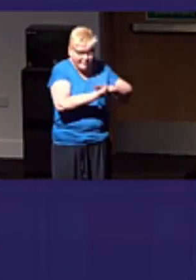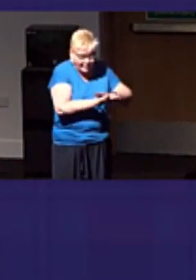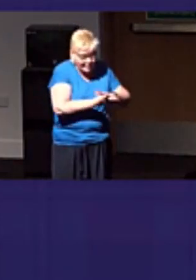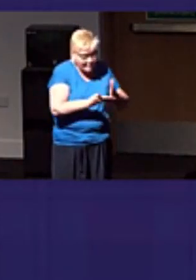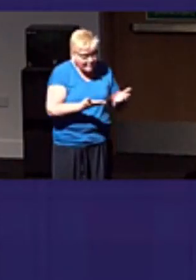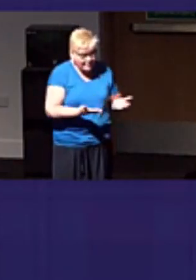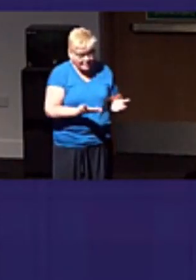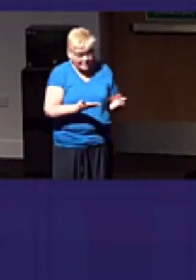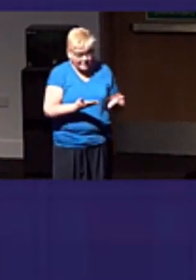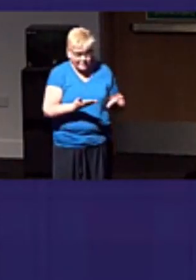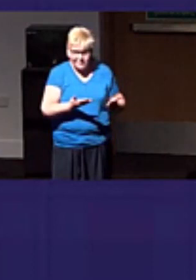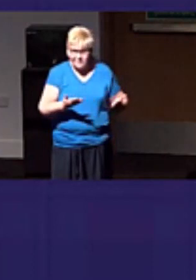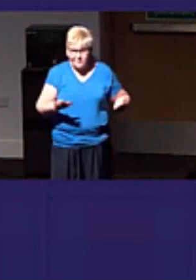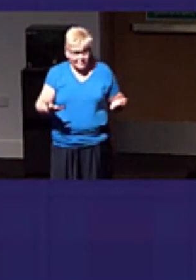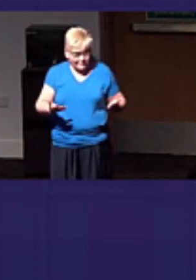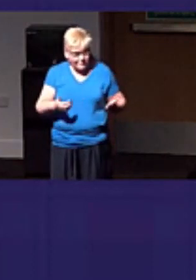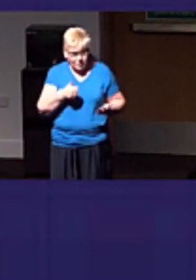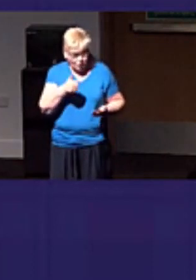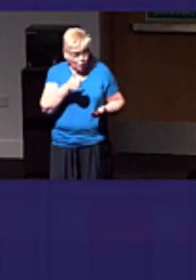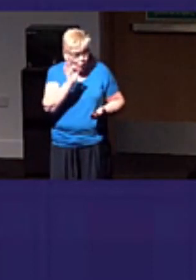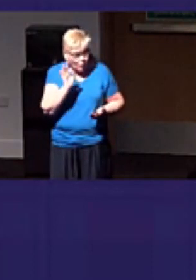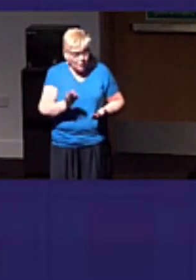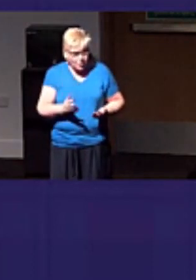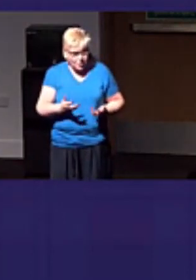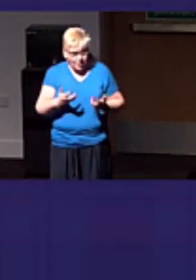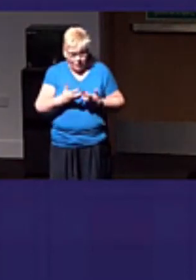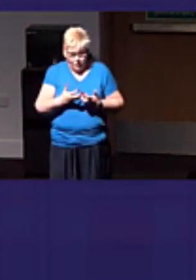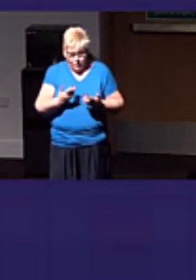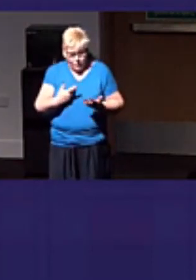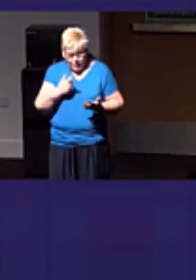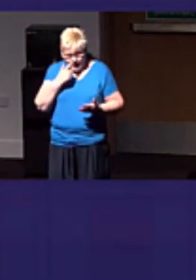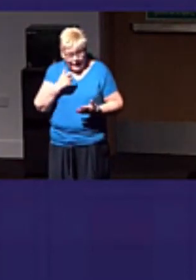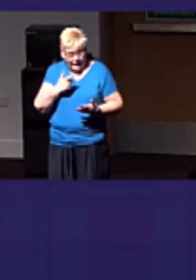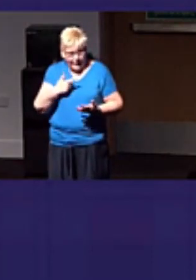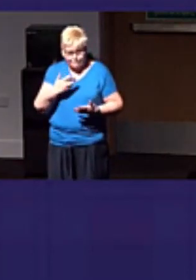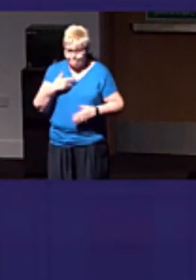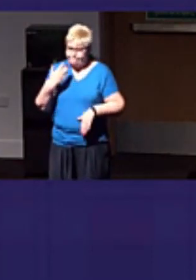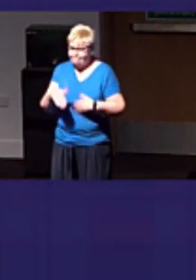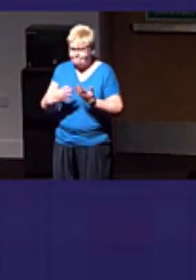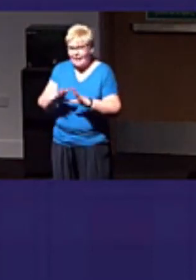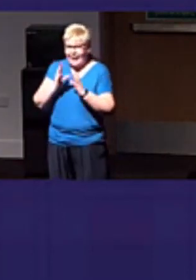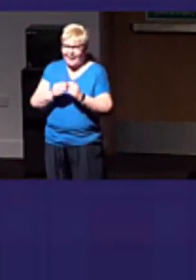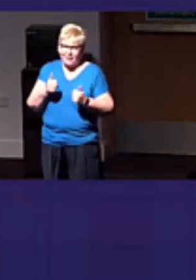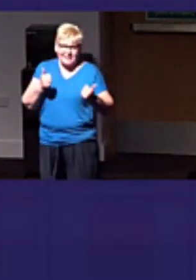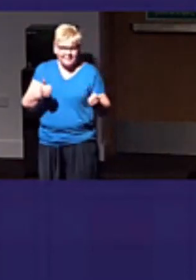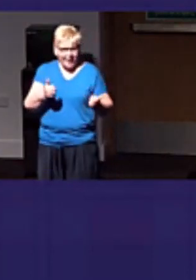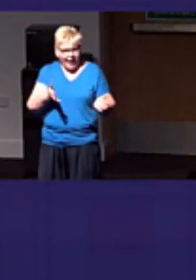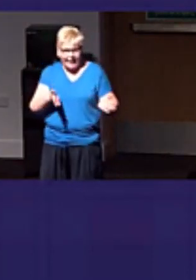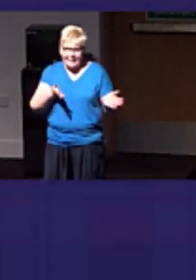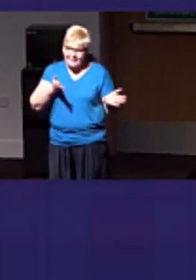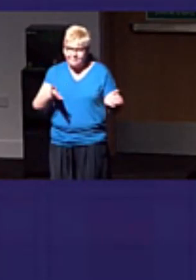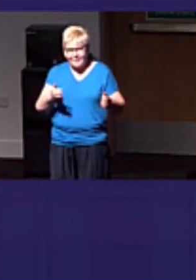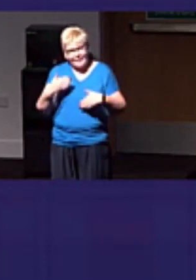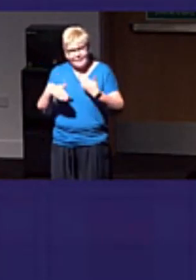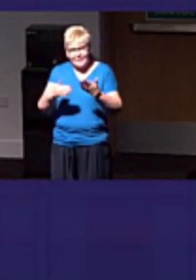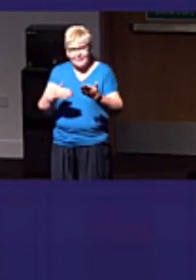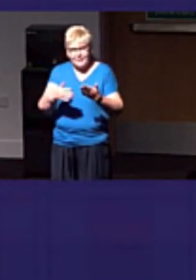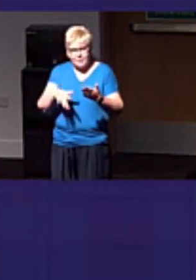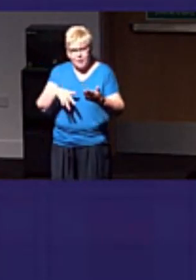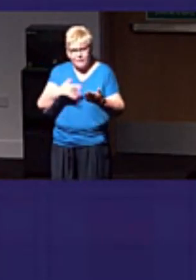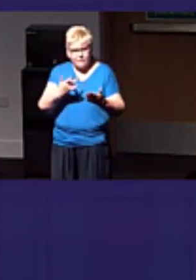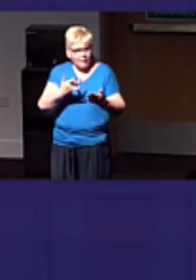And it's a very good question, right? How can I go on acting like everything's fine when I just can't get over the sense of